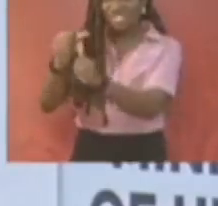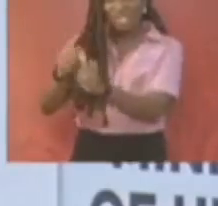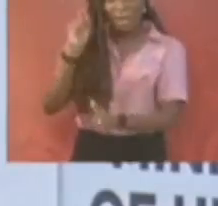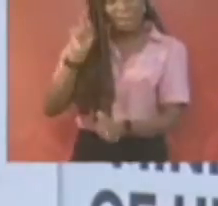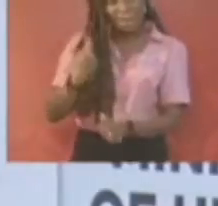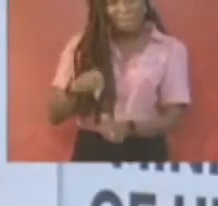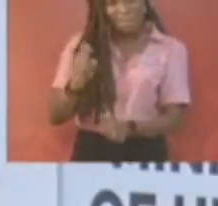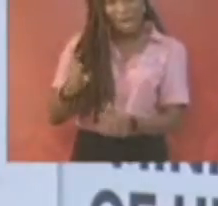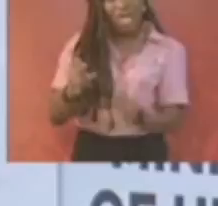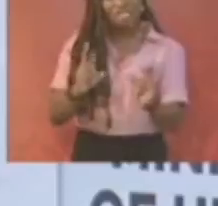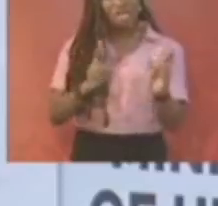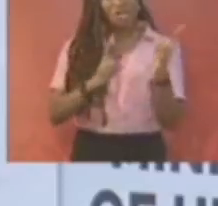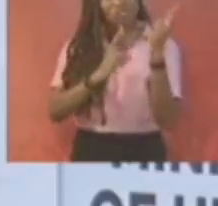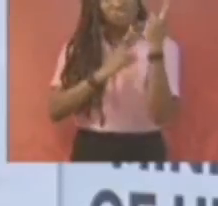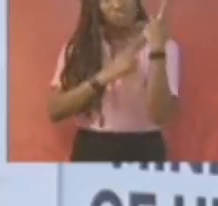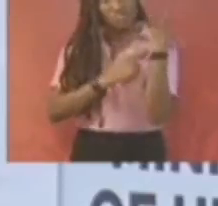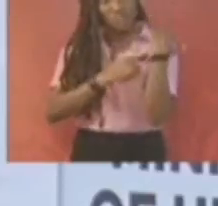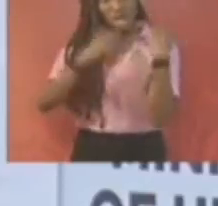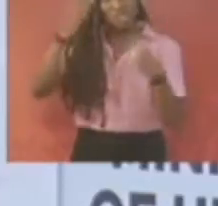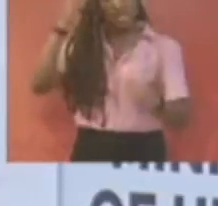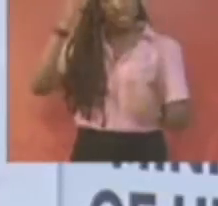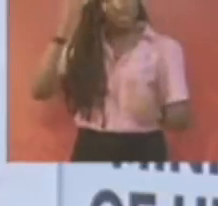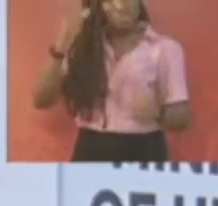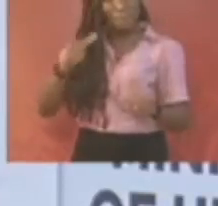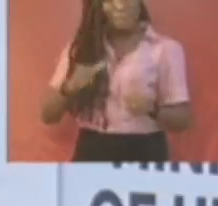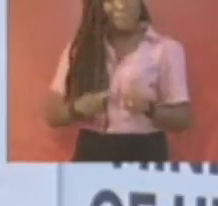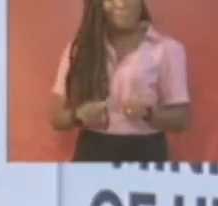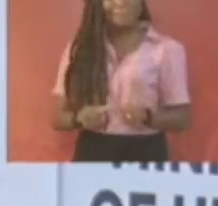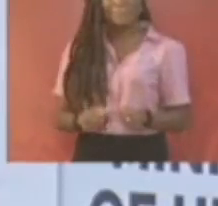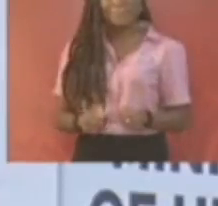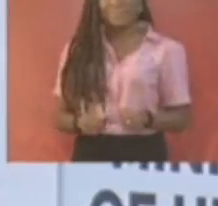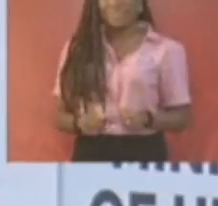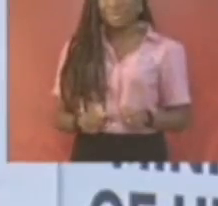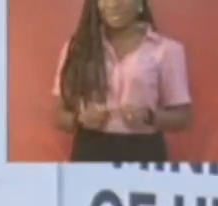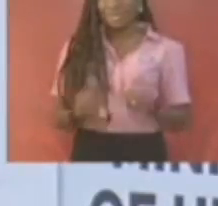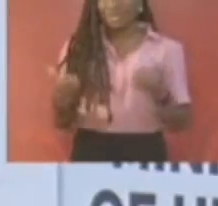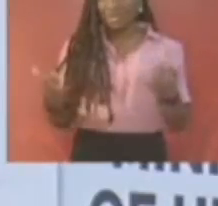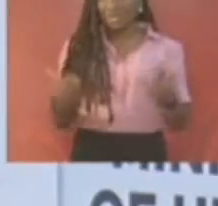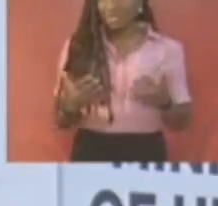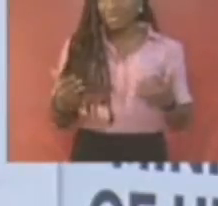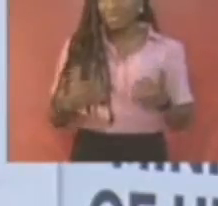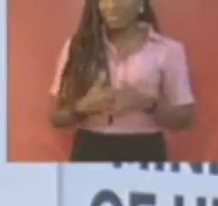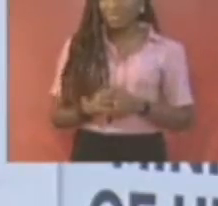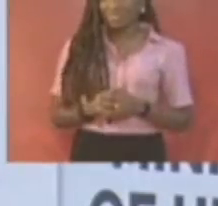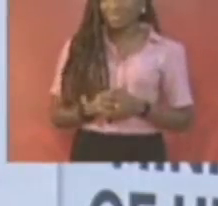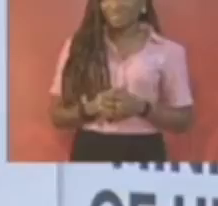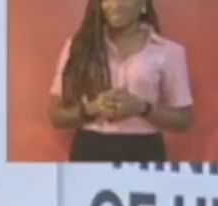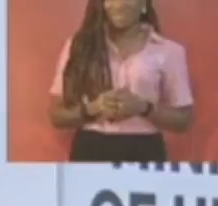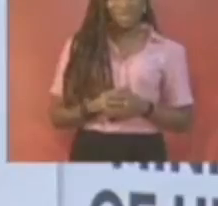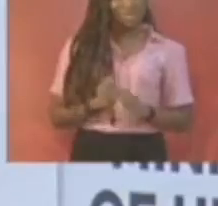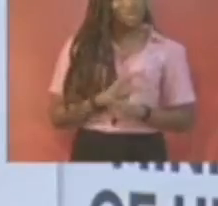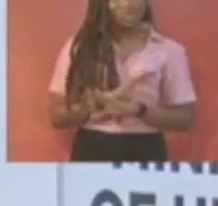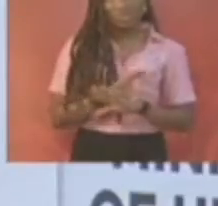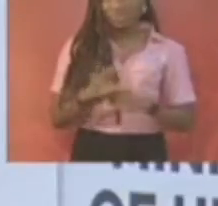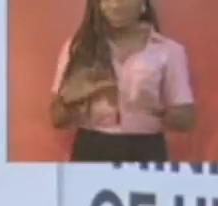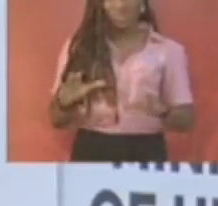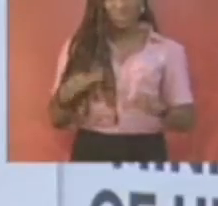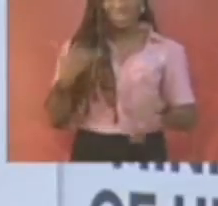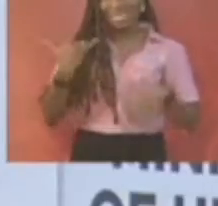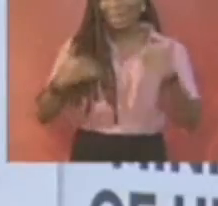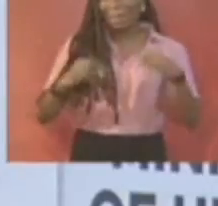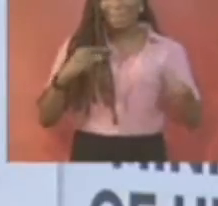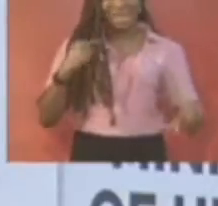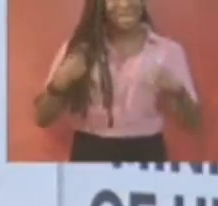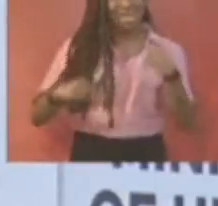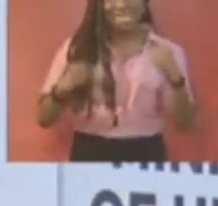part, remembering, well, he called it, I think, Corona Roulette. I spoke about it not being the gift you